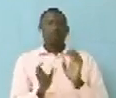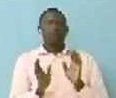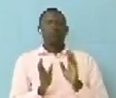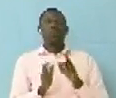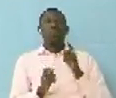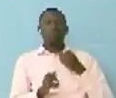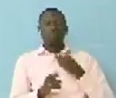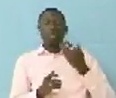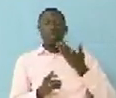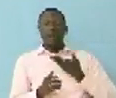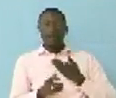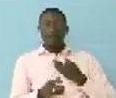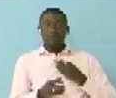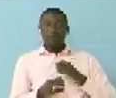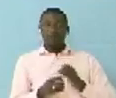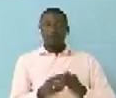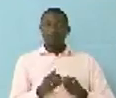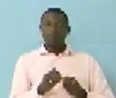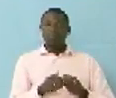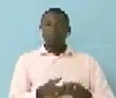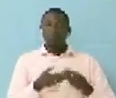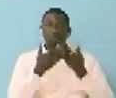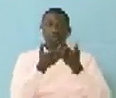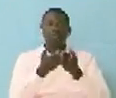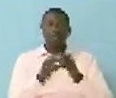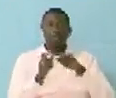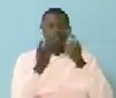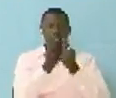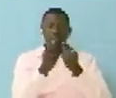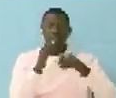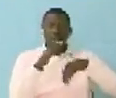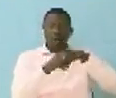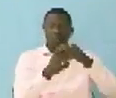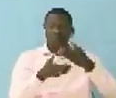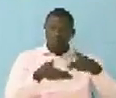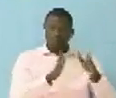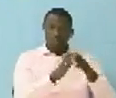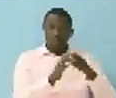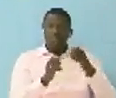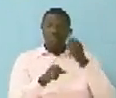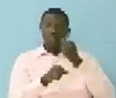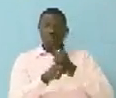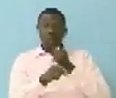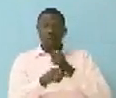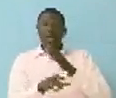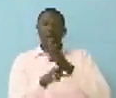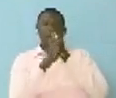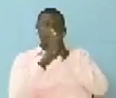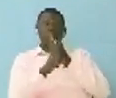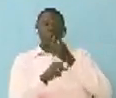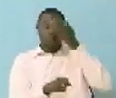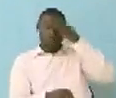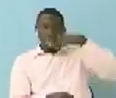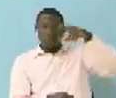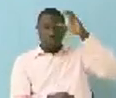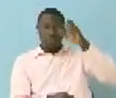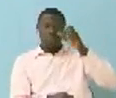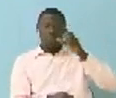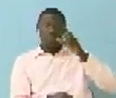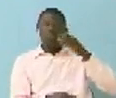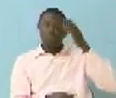But I have to bring things out in a way to enable the commission to make up its findings. So